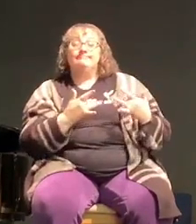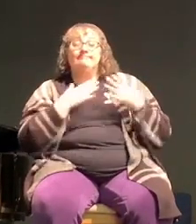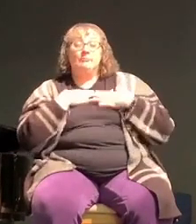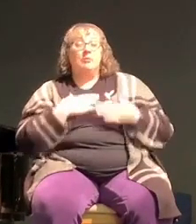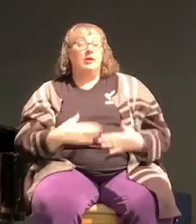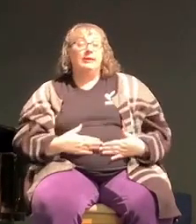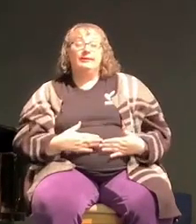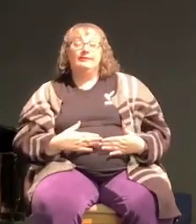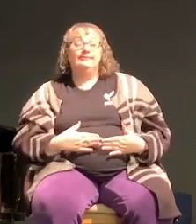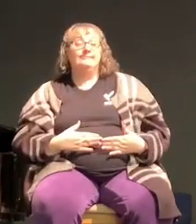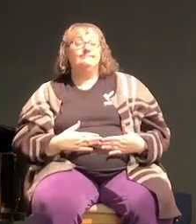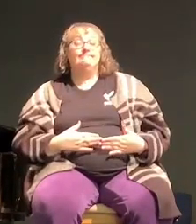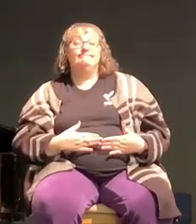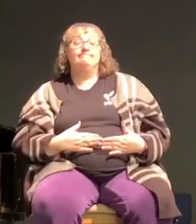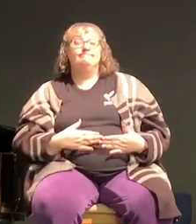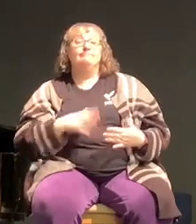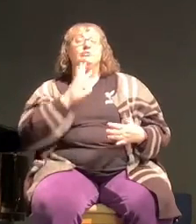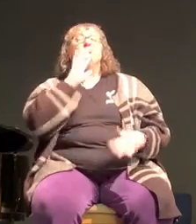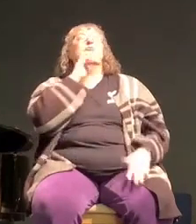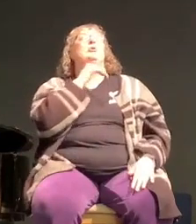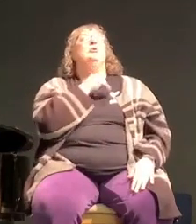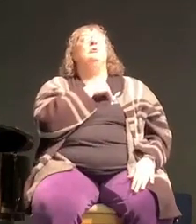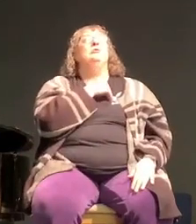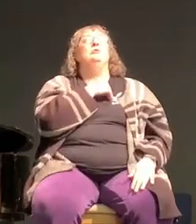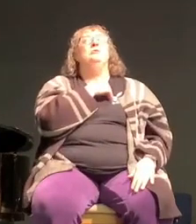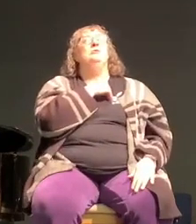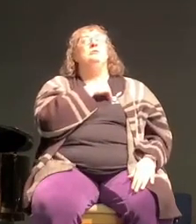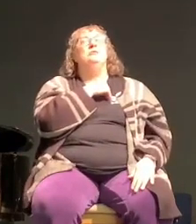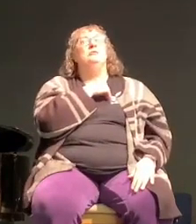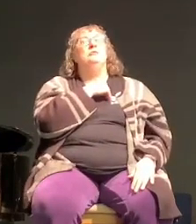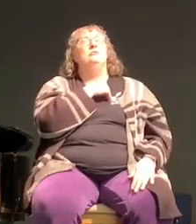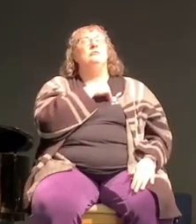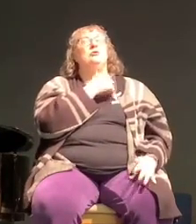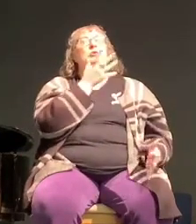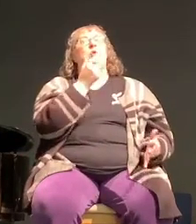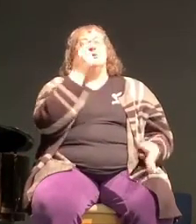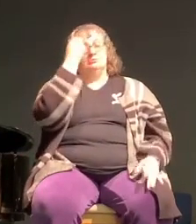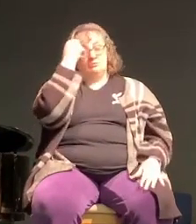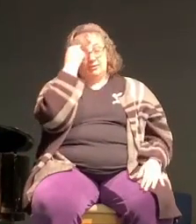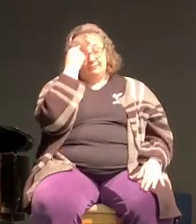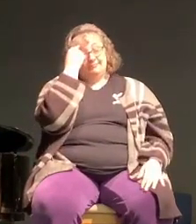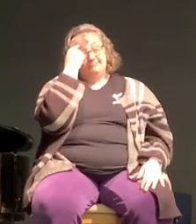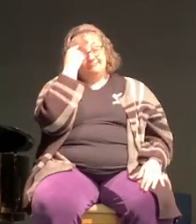body. He wants your soul. And he wants your mind.